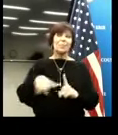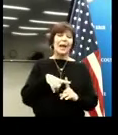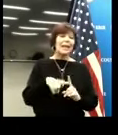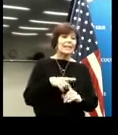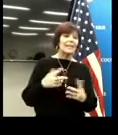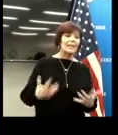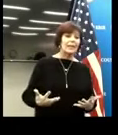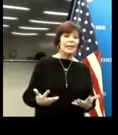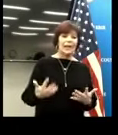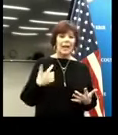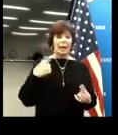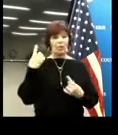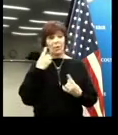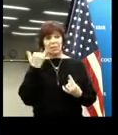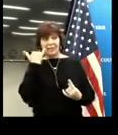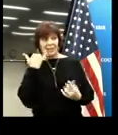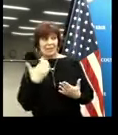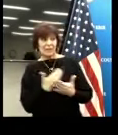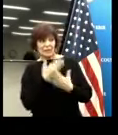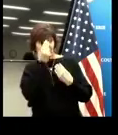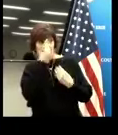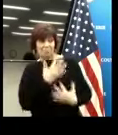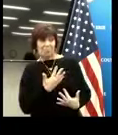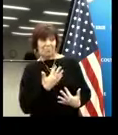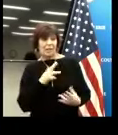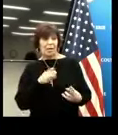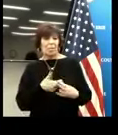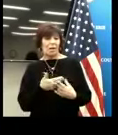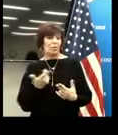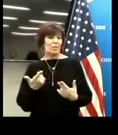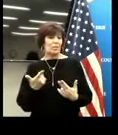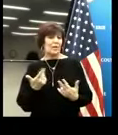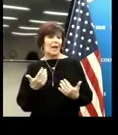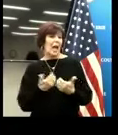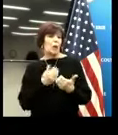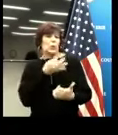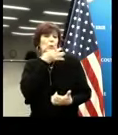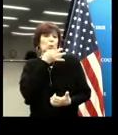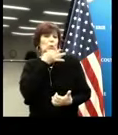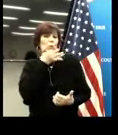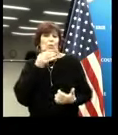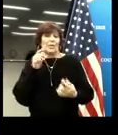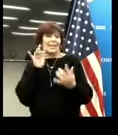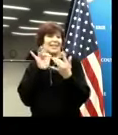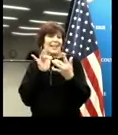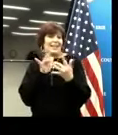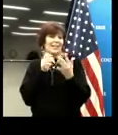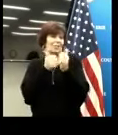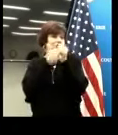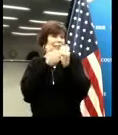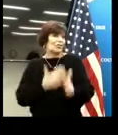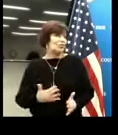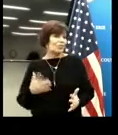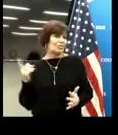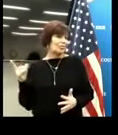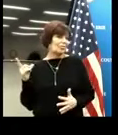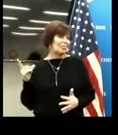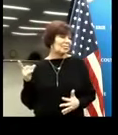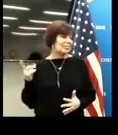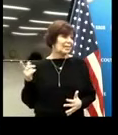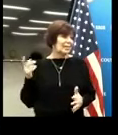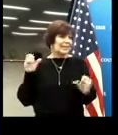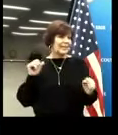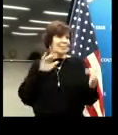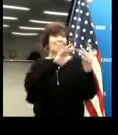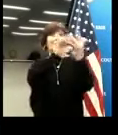So I'm just wondering if there's any update on where that stands and how soon contact tracers might be able to get answers back to people,